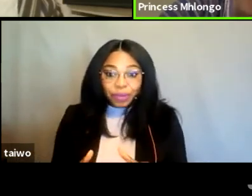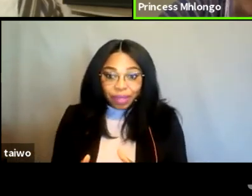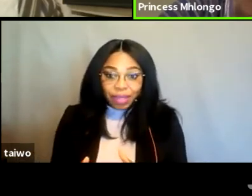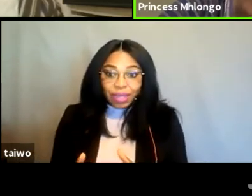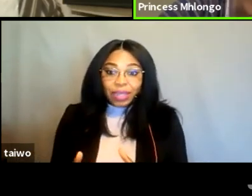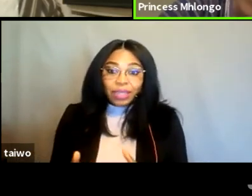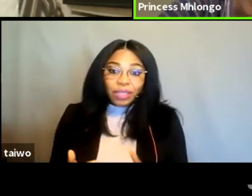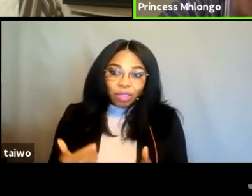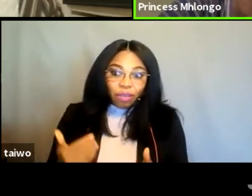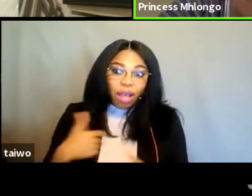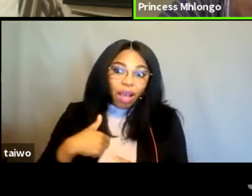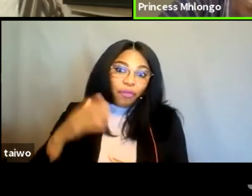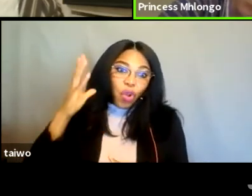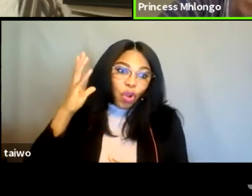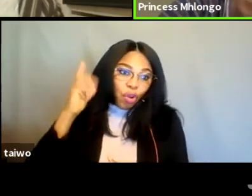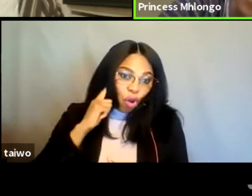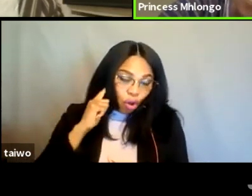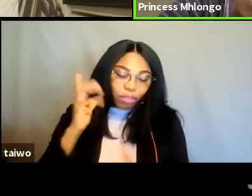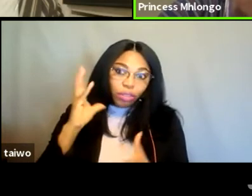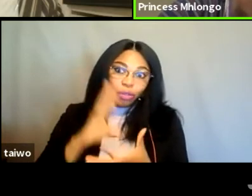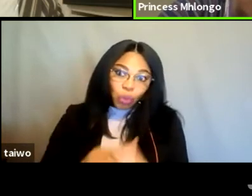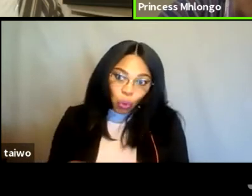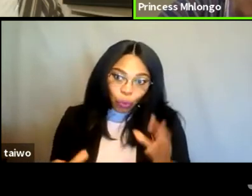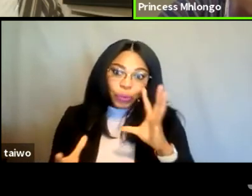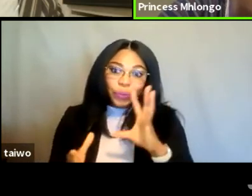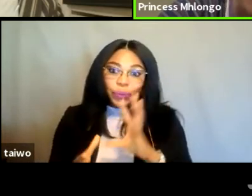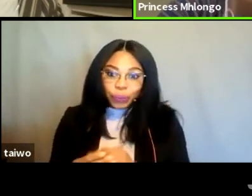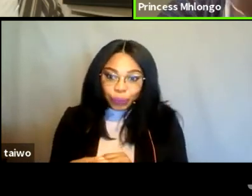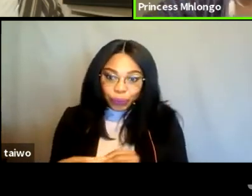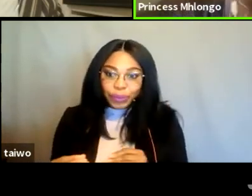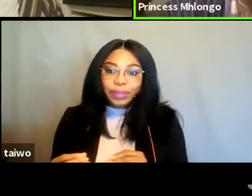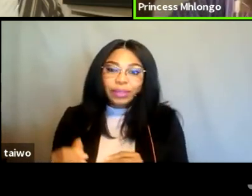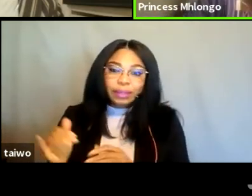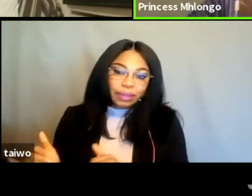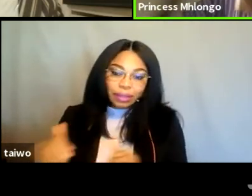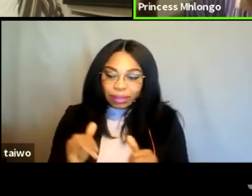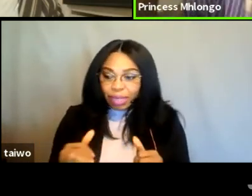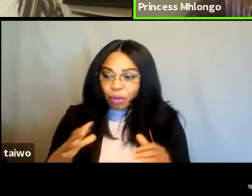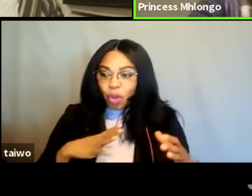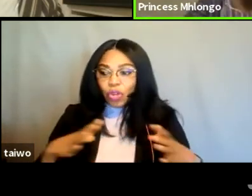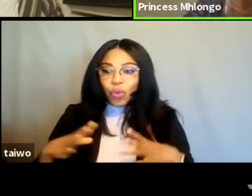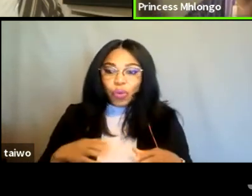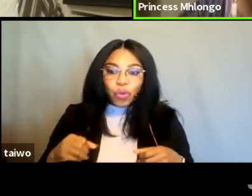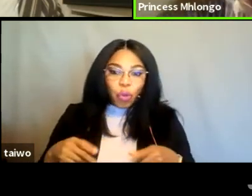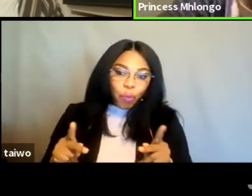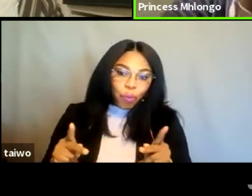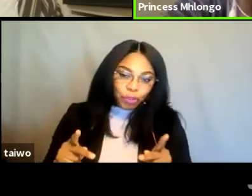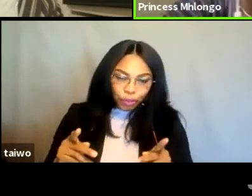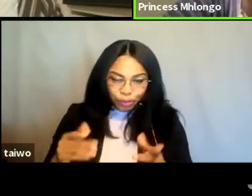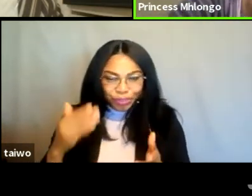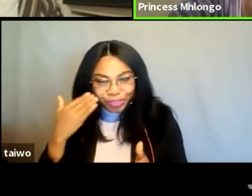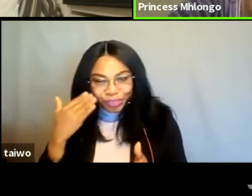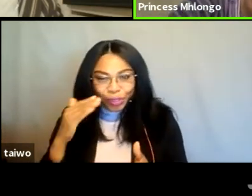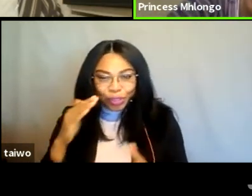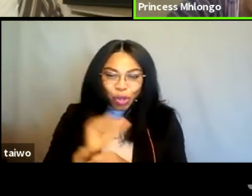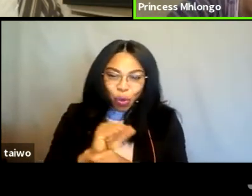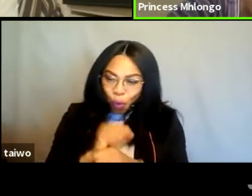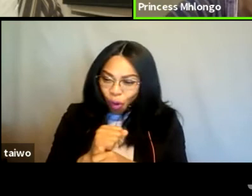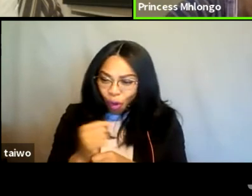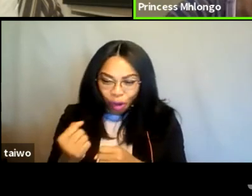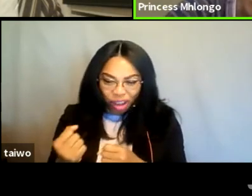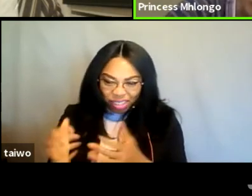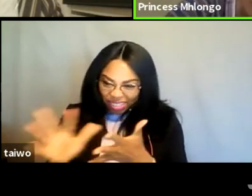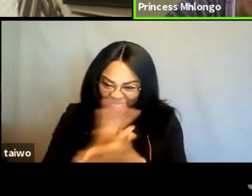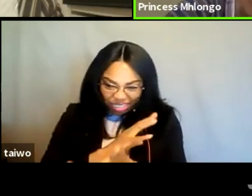know, had the stories. He's also had the Hollywood opportunities where, you know, your work is just